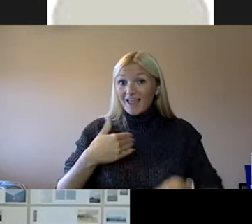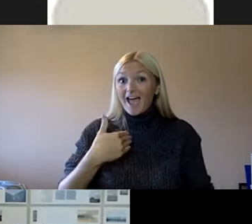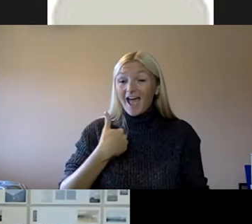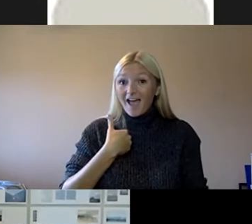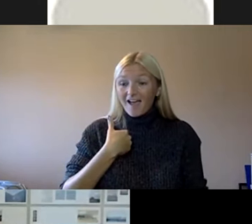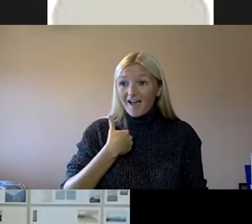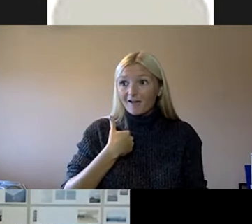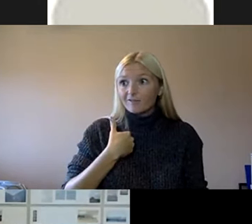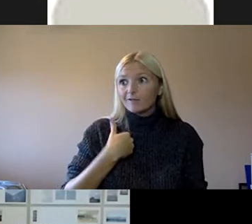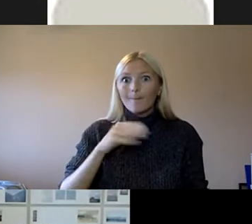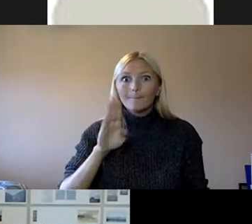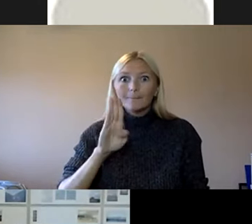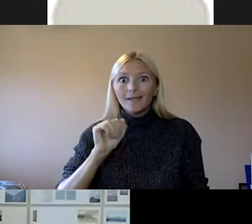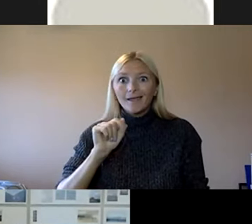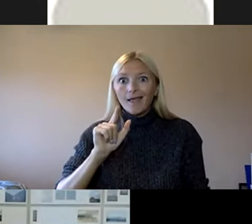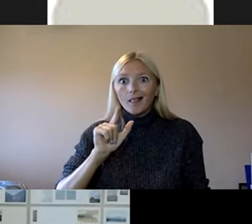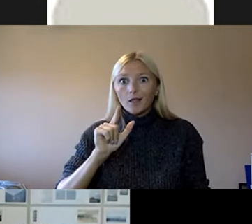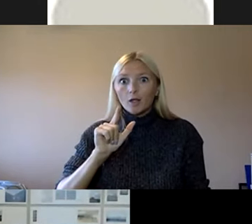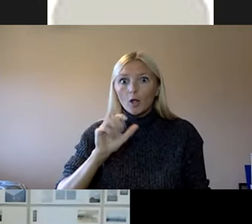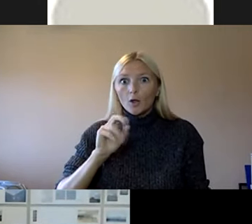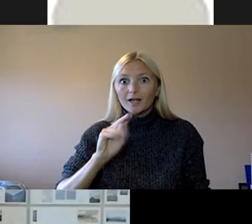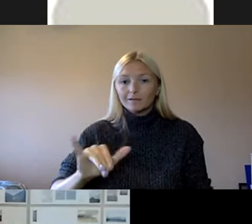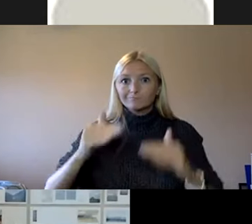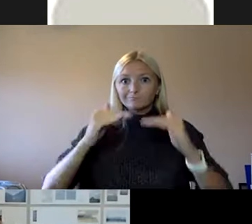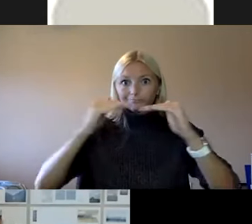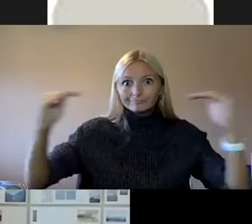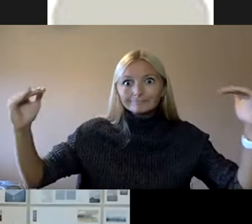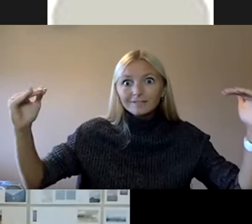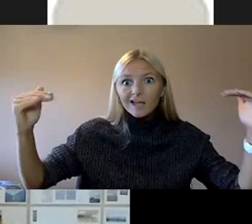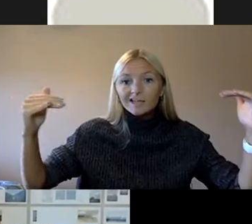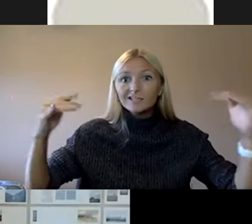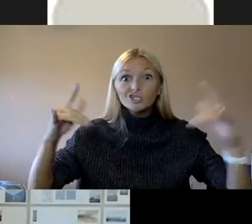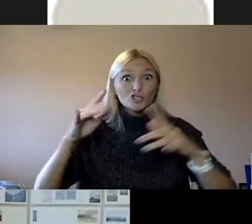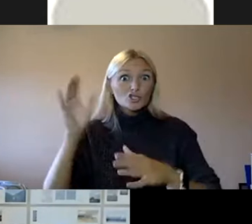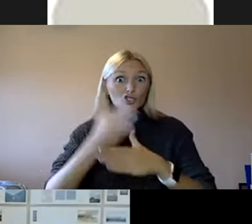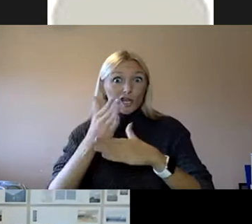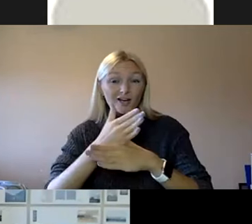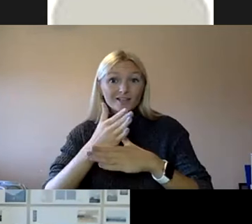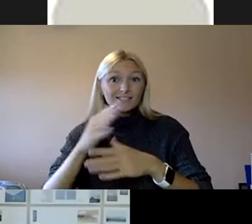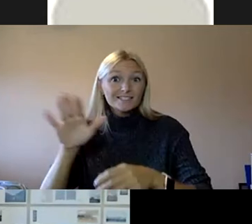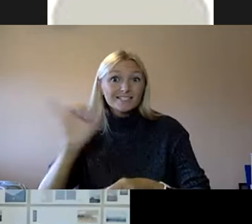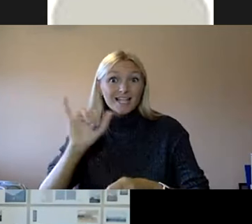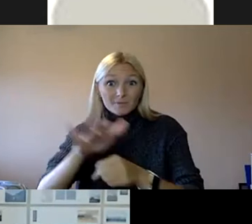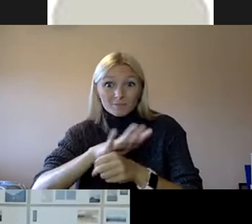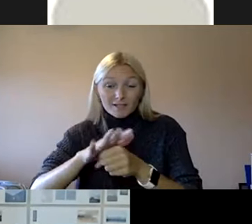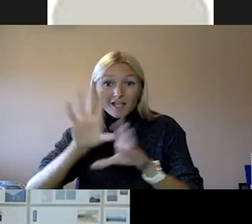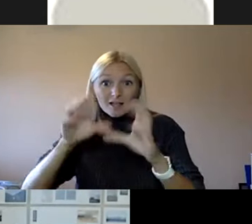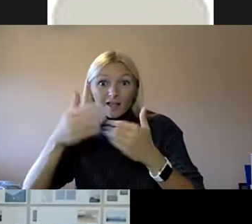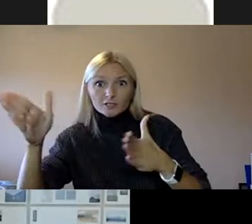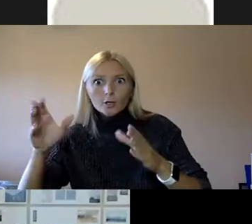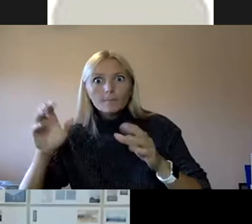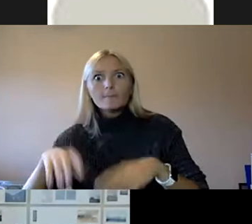a terrace, a balcony that occupies the same space as a classroom, that's extremely important, because then it's easy to take the